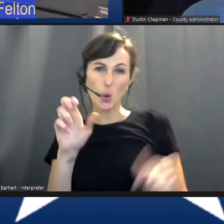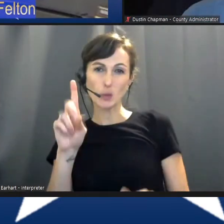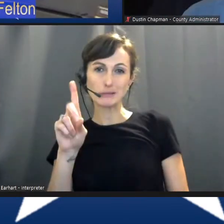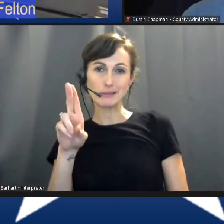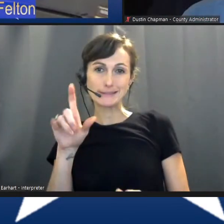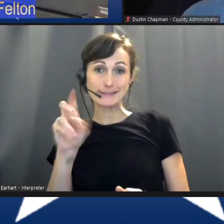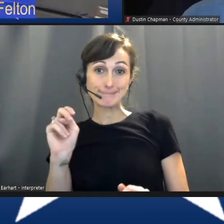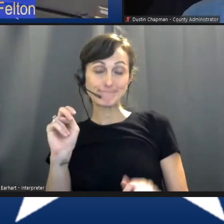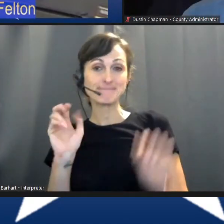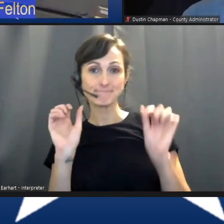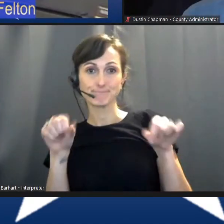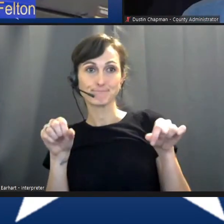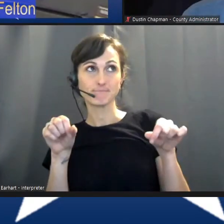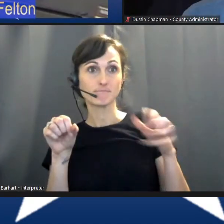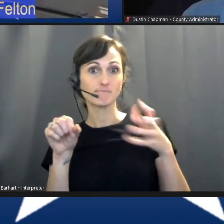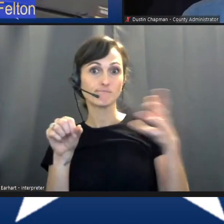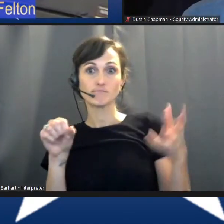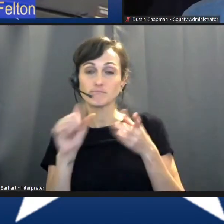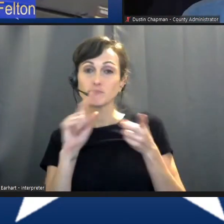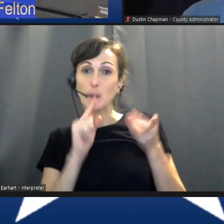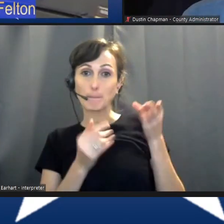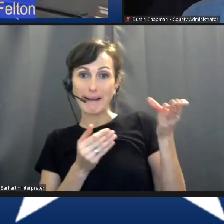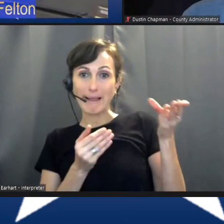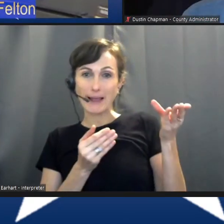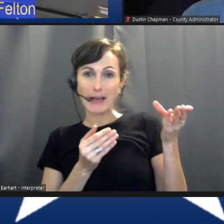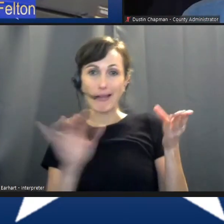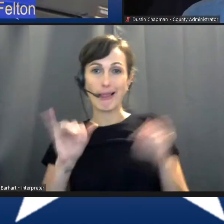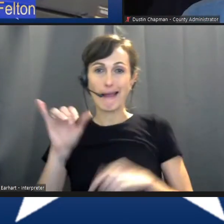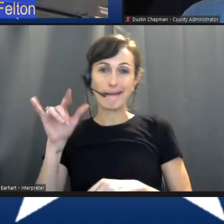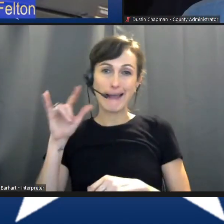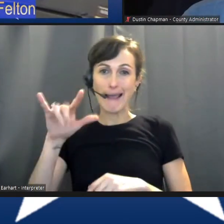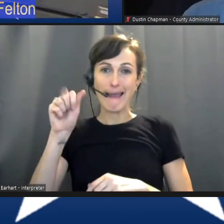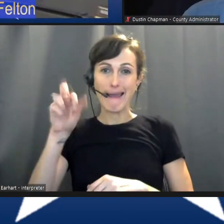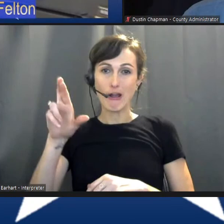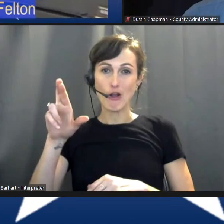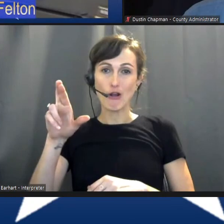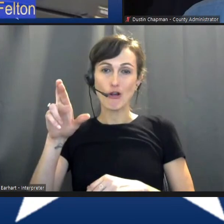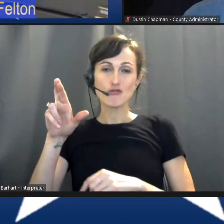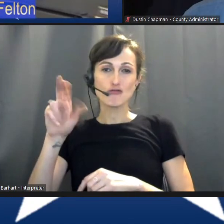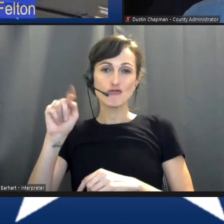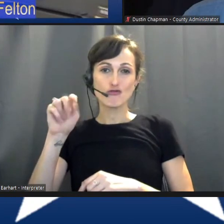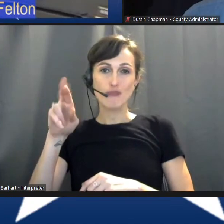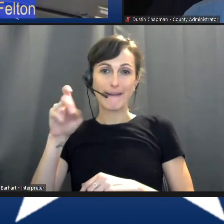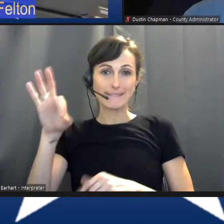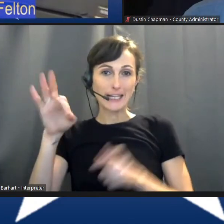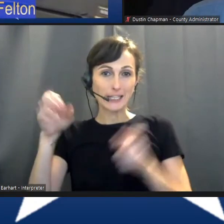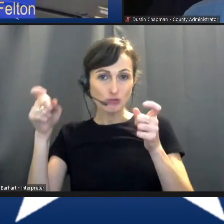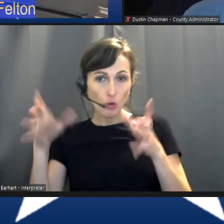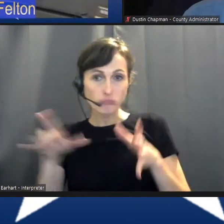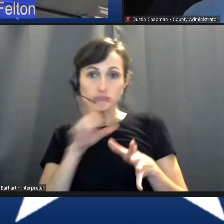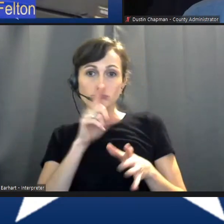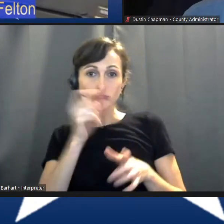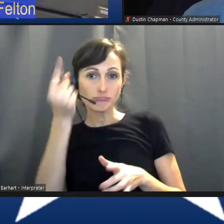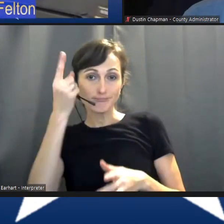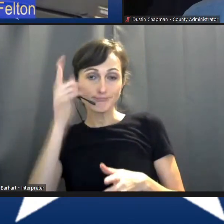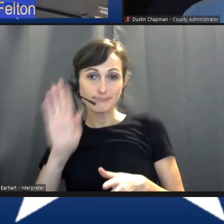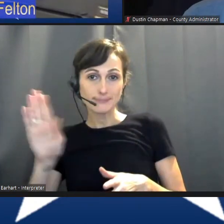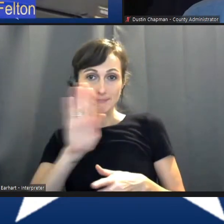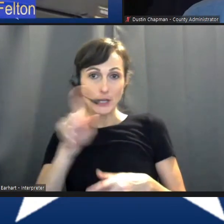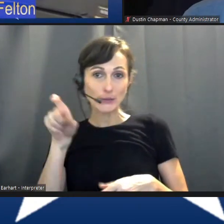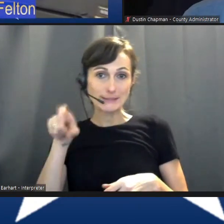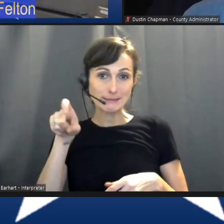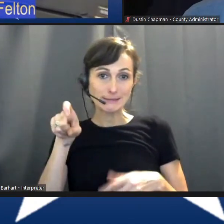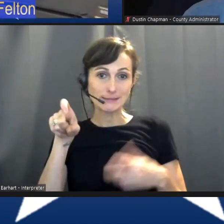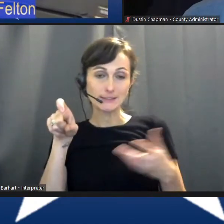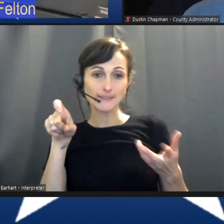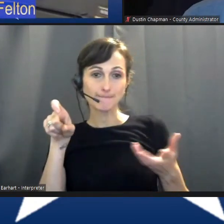might need, he can be the air traffic controller and really understand what the need is.